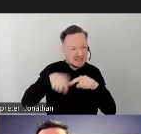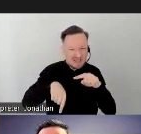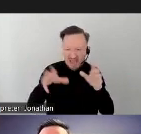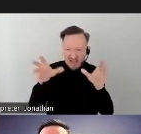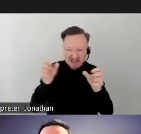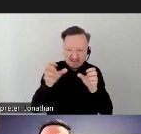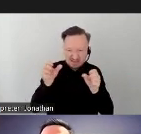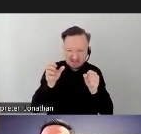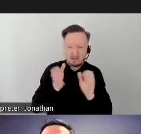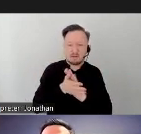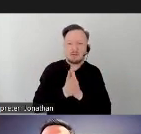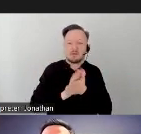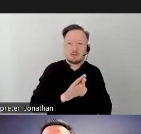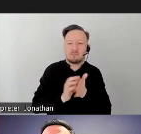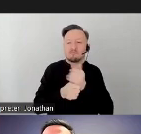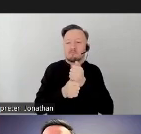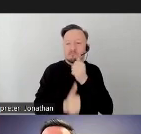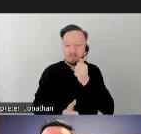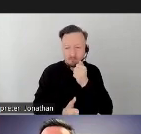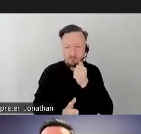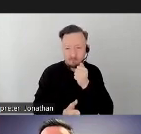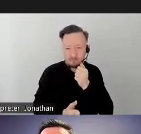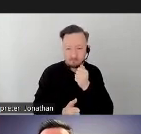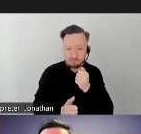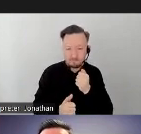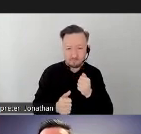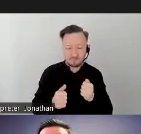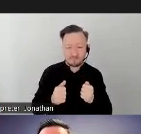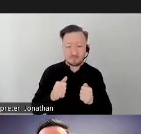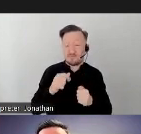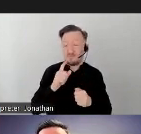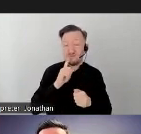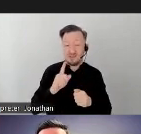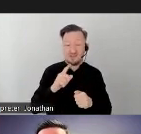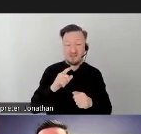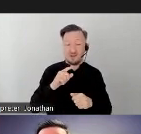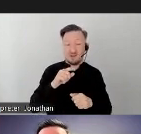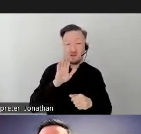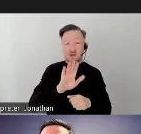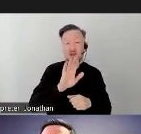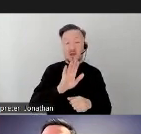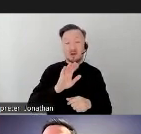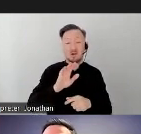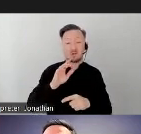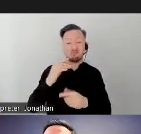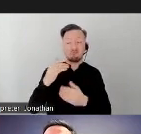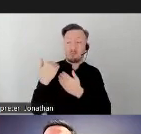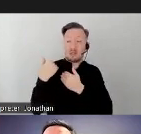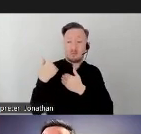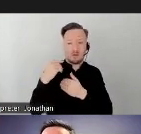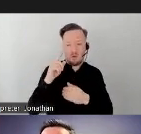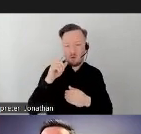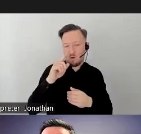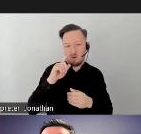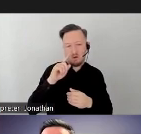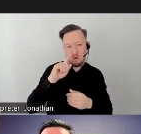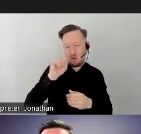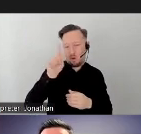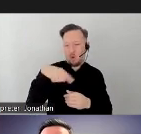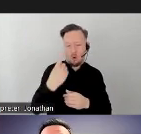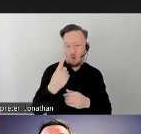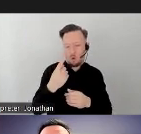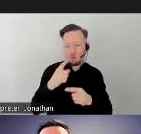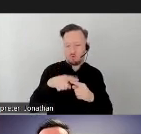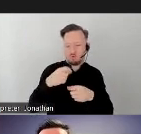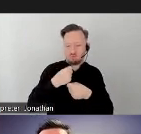stool. It does not have any essential function beside bulking up the stool. So you could remove a large chunk of